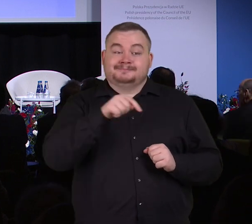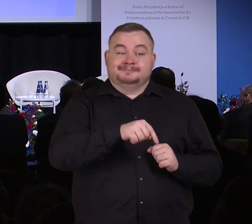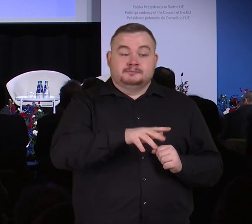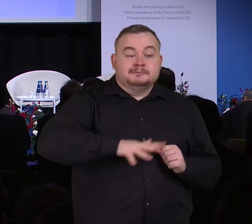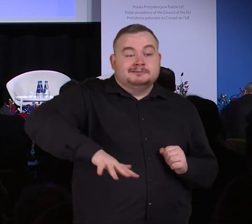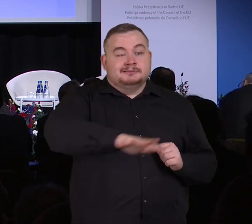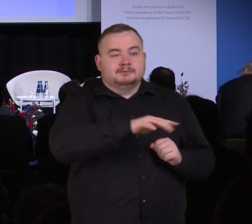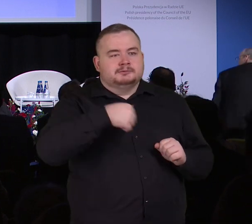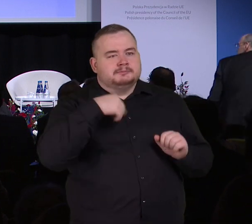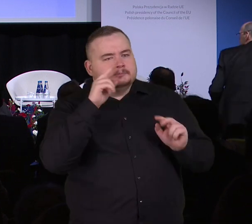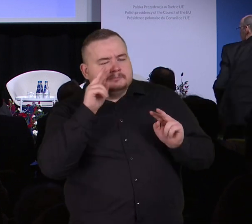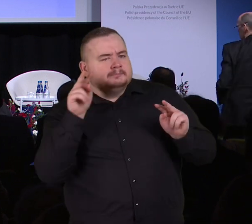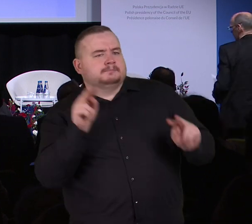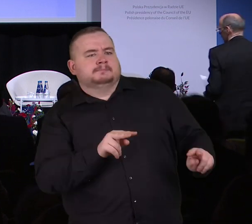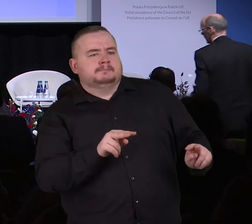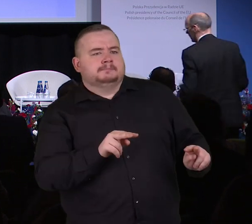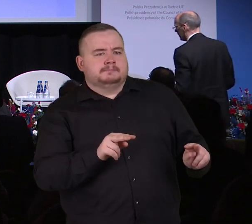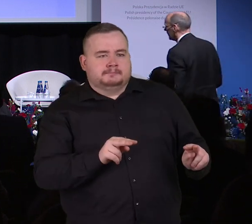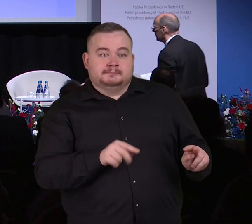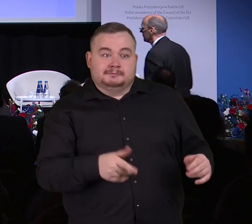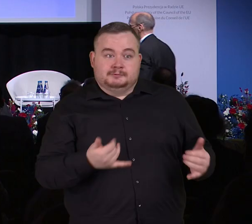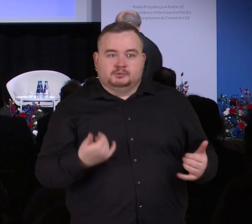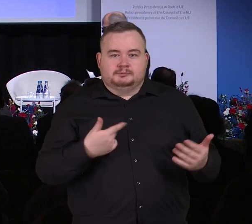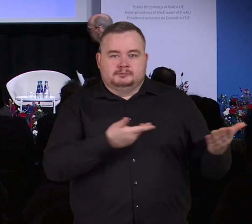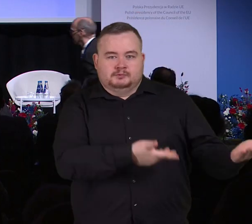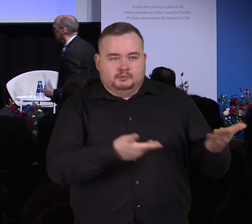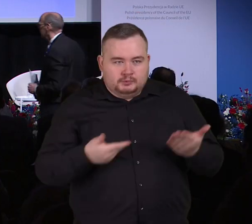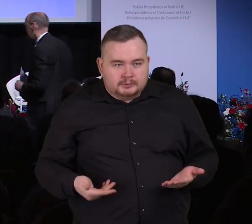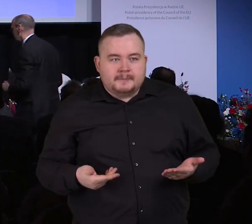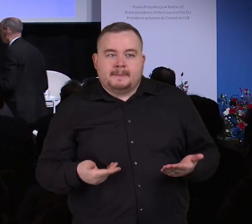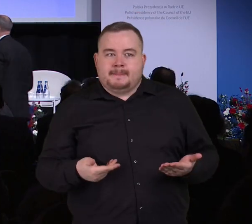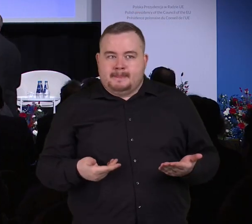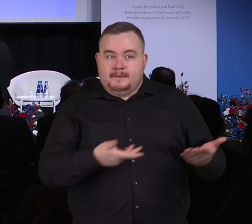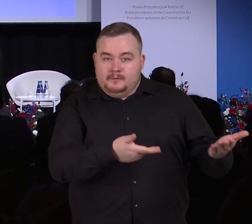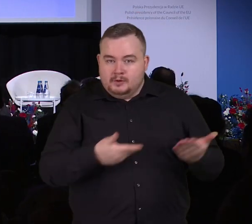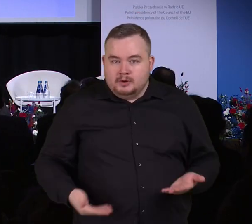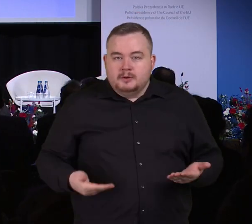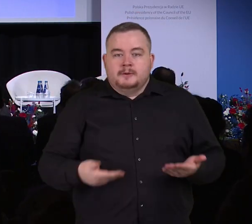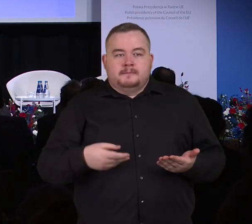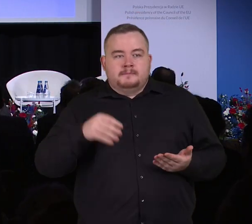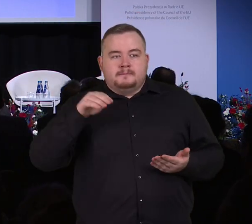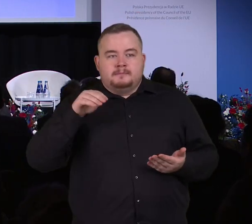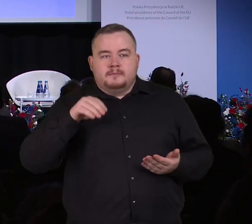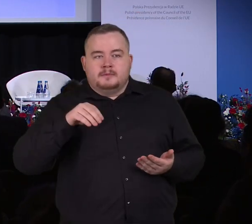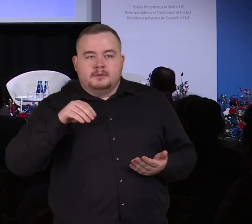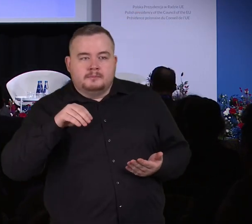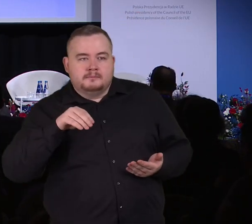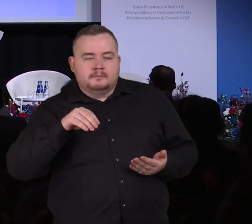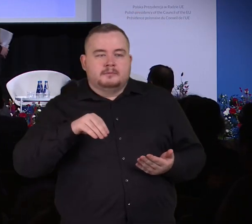Menneke from Lower Saxony Ministry for Federal and European Affairs and Regional Development. Jens.